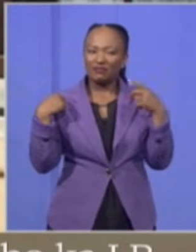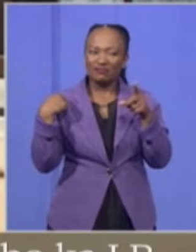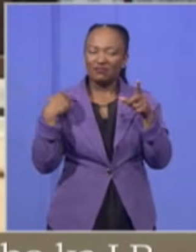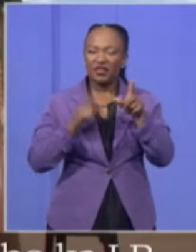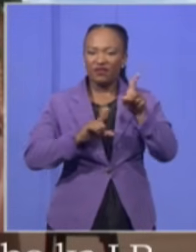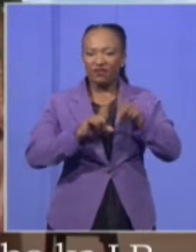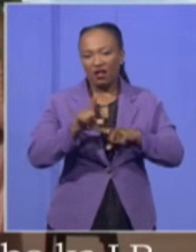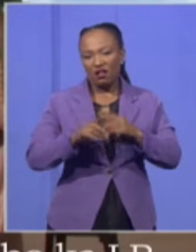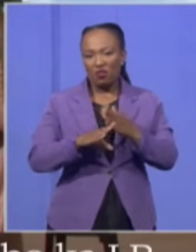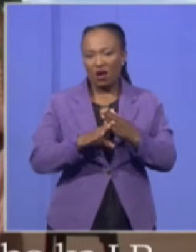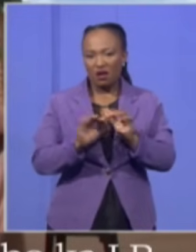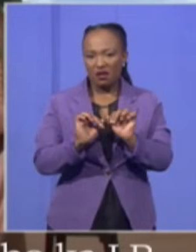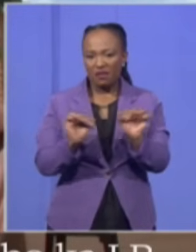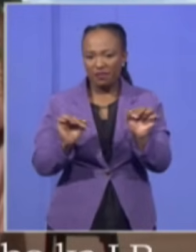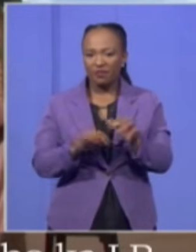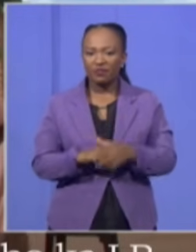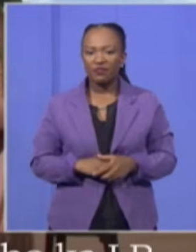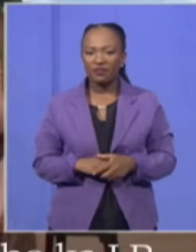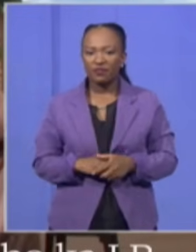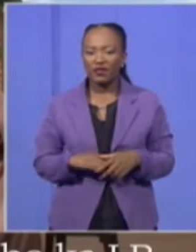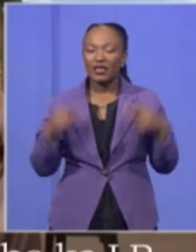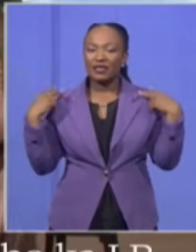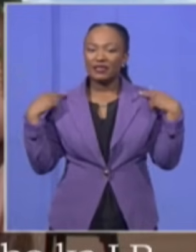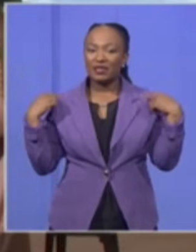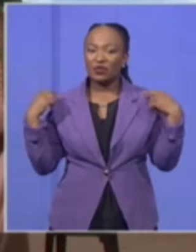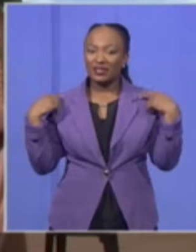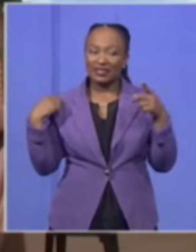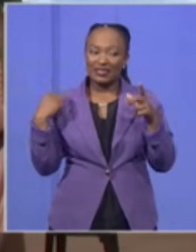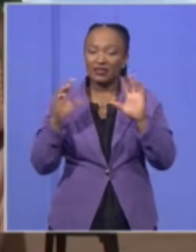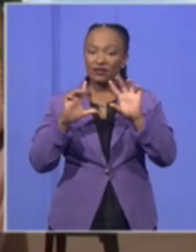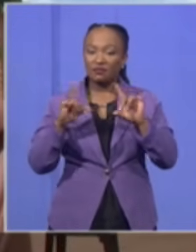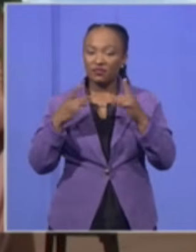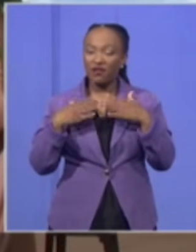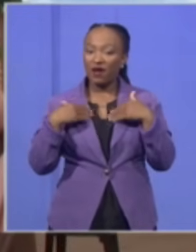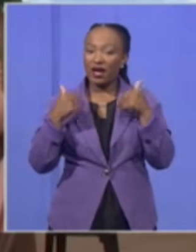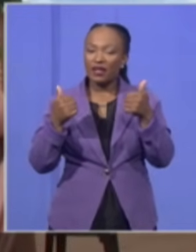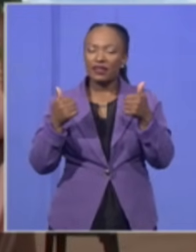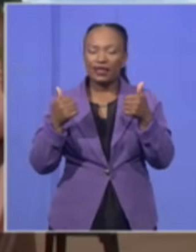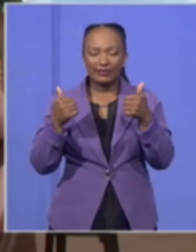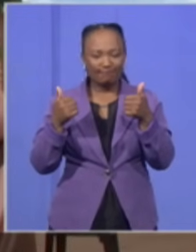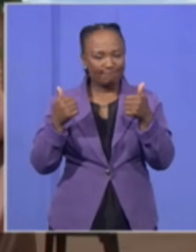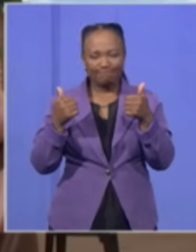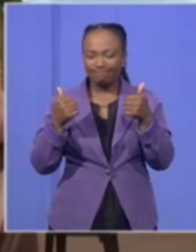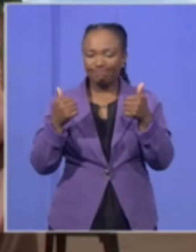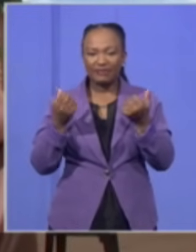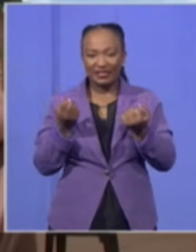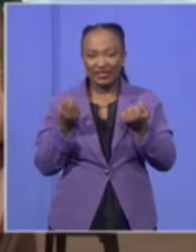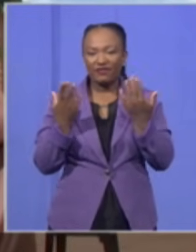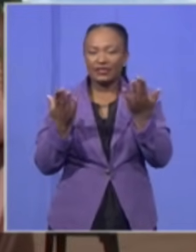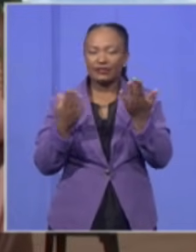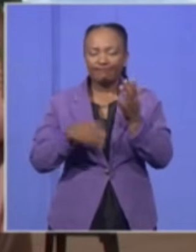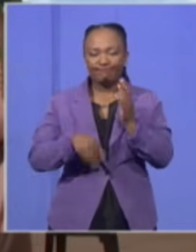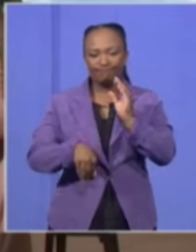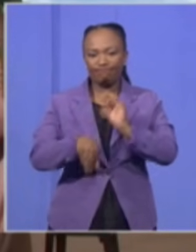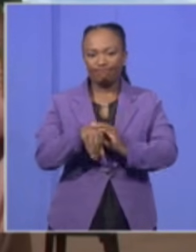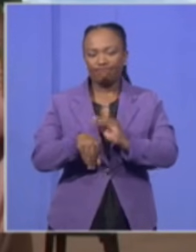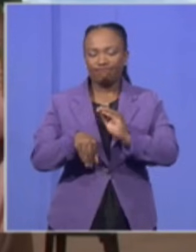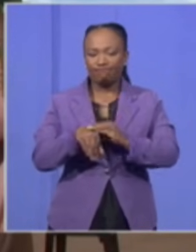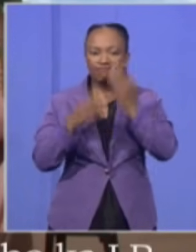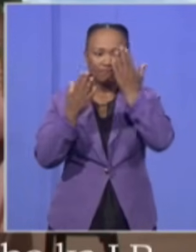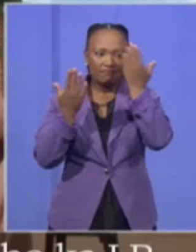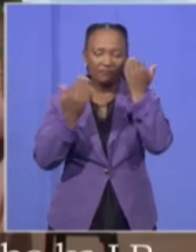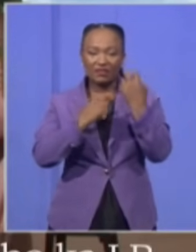mošomo. Issue ya security mo di-facilities tsa Department of Health ke mathata ka mokgwa re bonang ga ke tsebe gore ba tseba responsibility ya bona